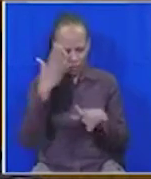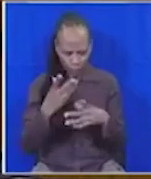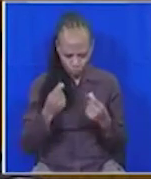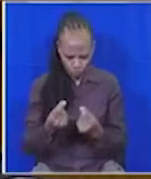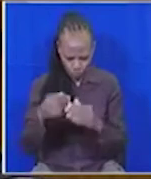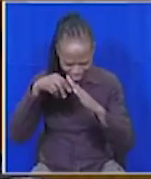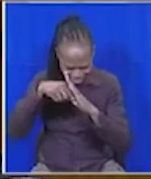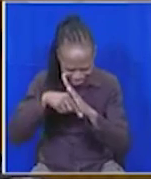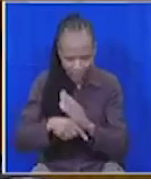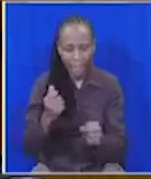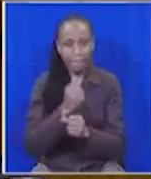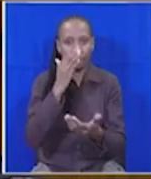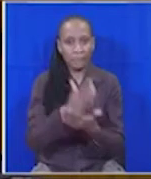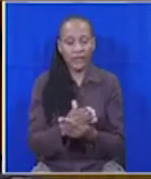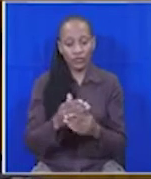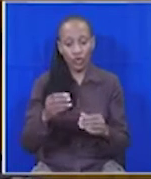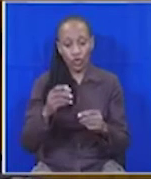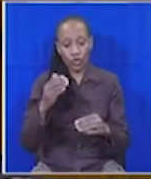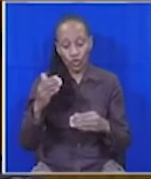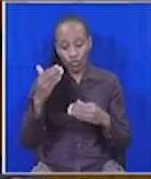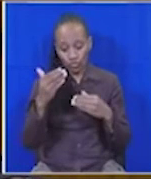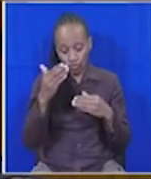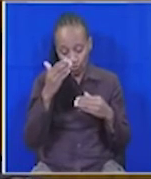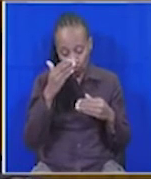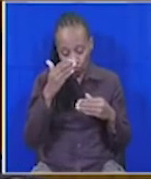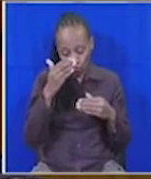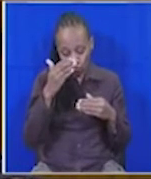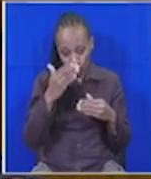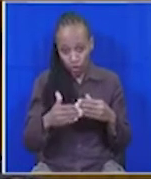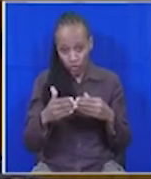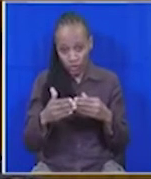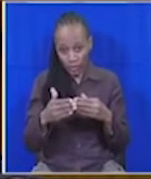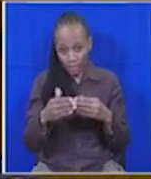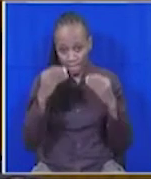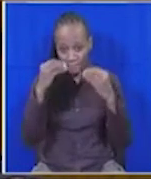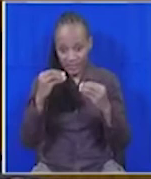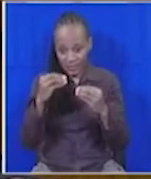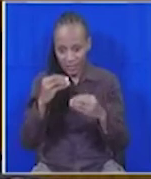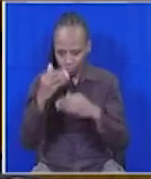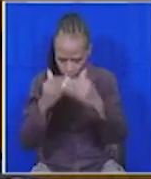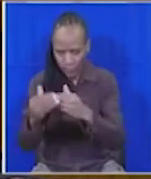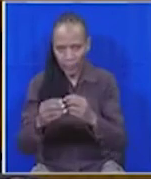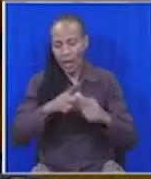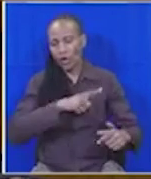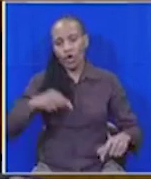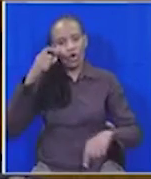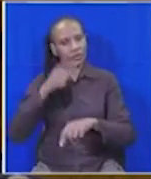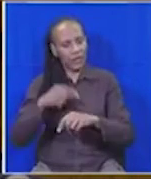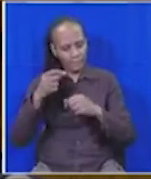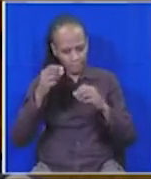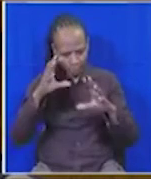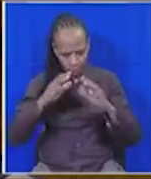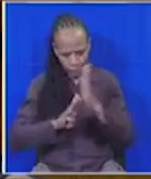help strengthen short-term confidence and reinforce long-term growth. We have been focusing on three key